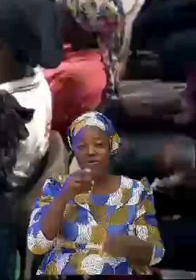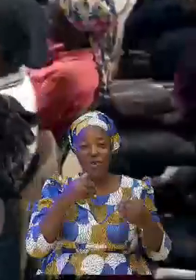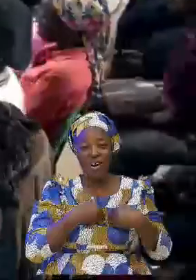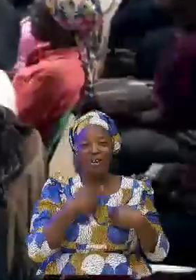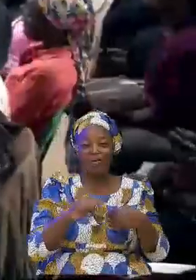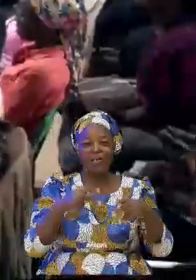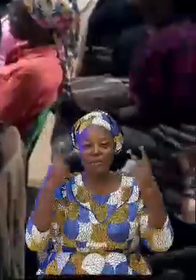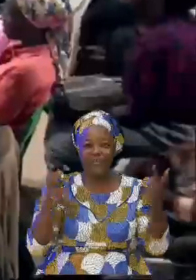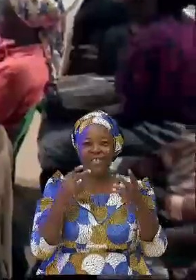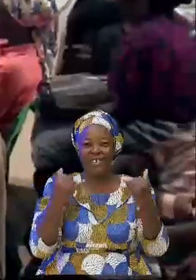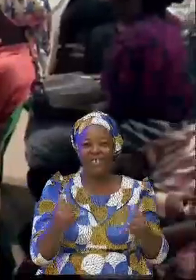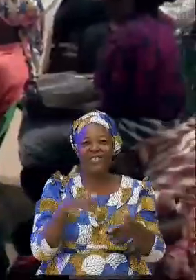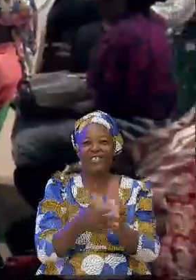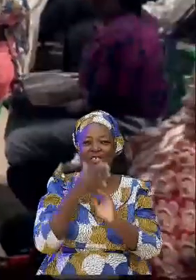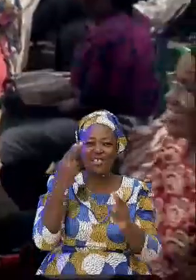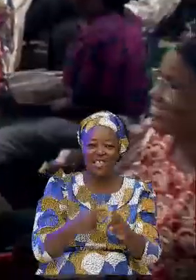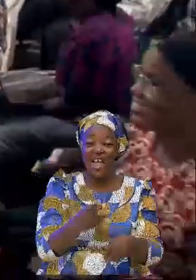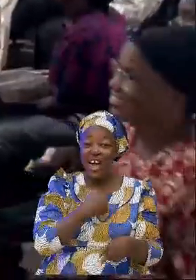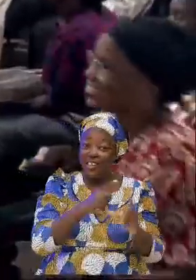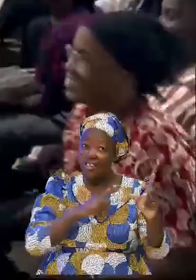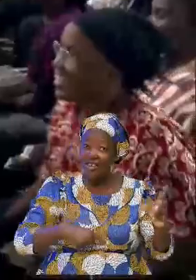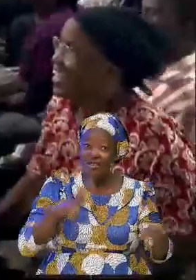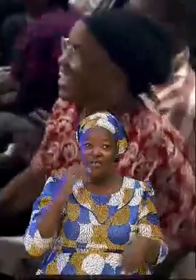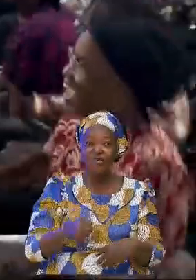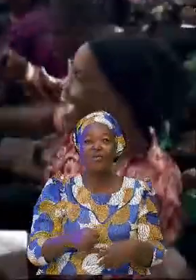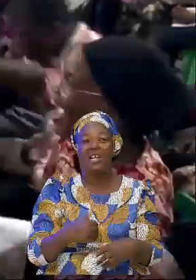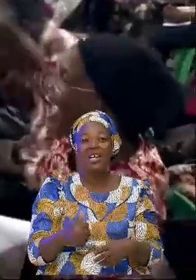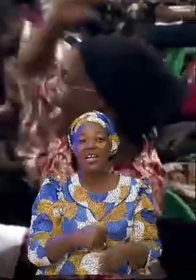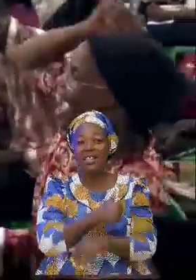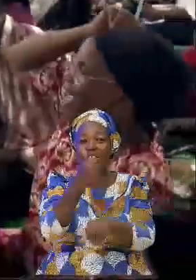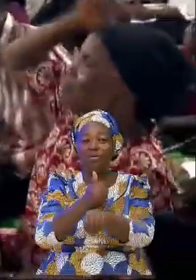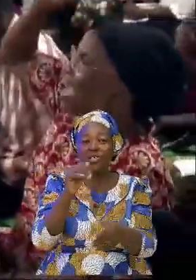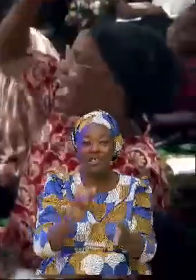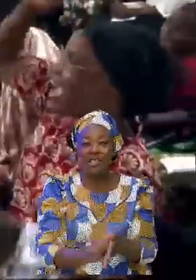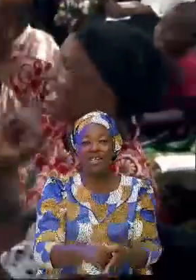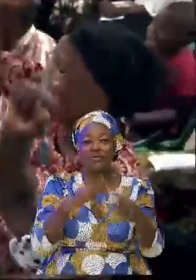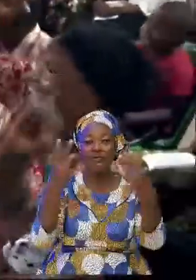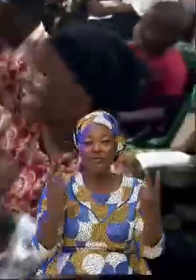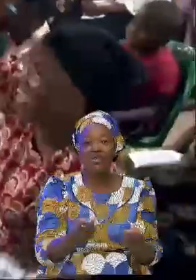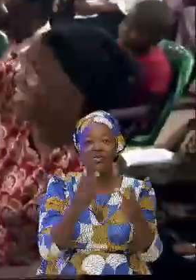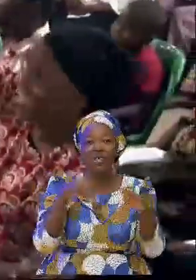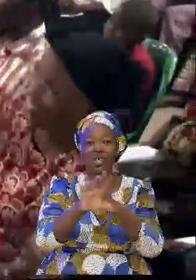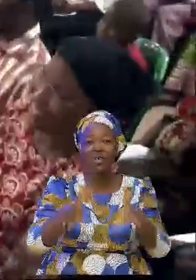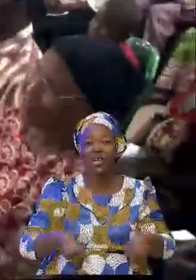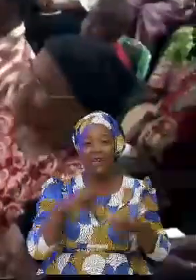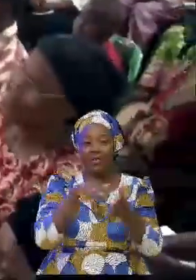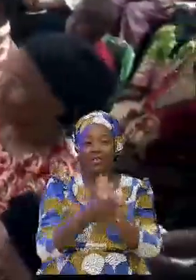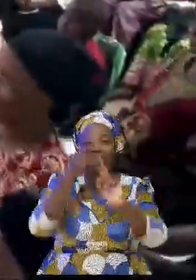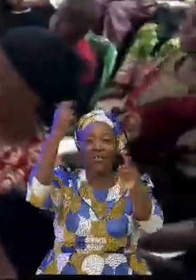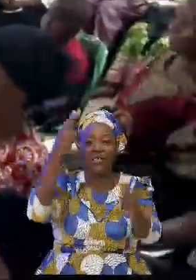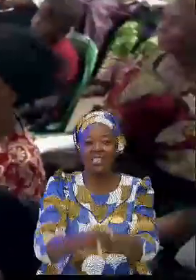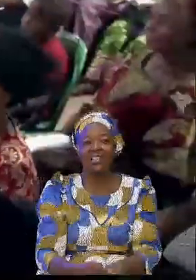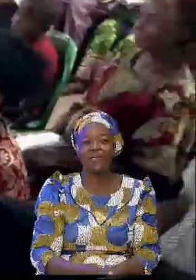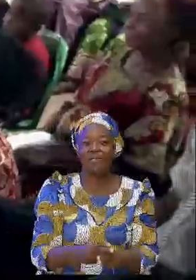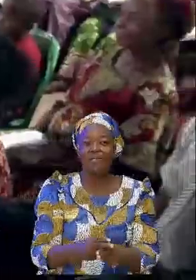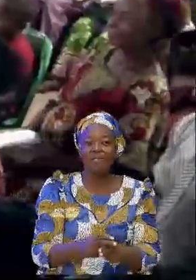I can tell you have the victory. And the Lord will maintain that